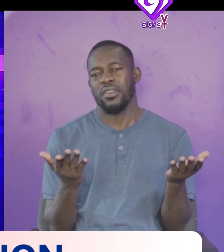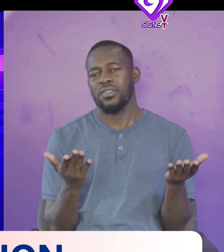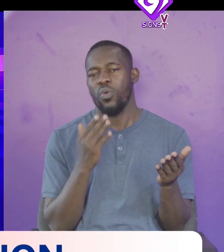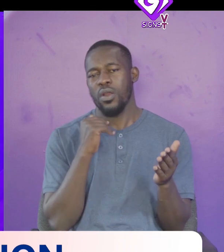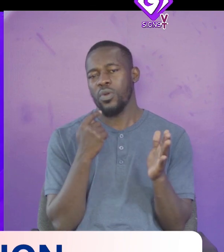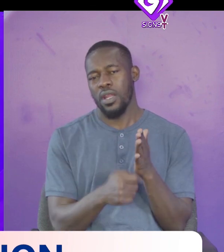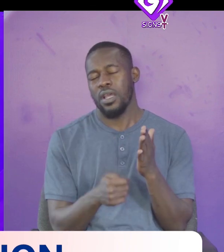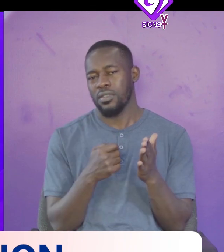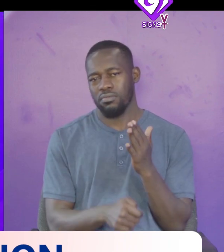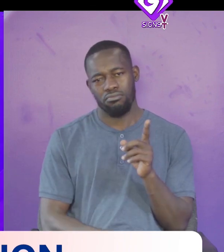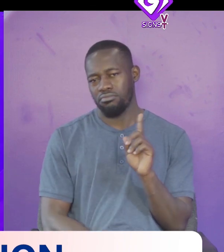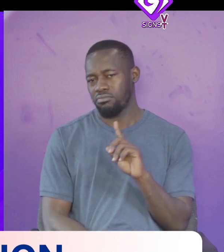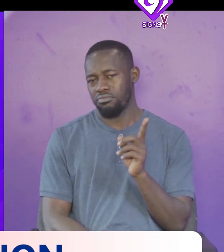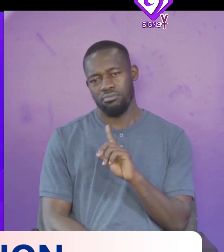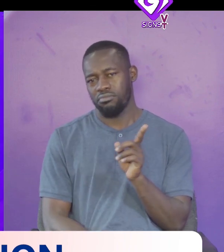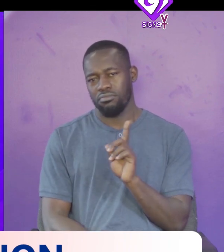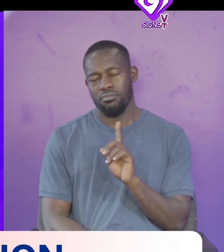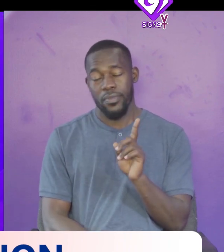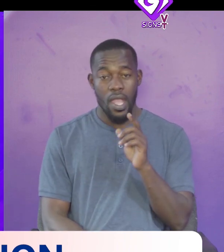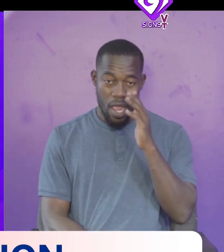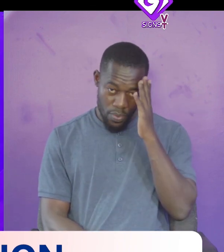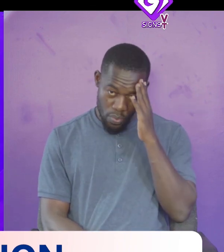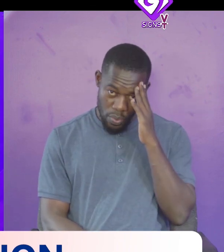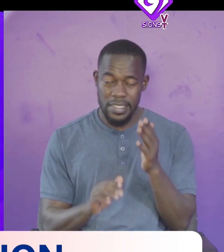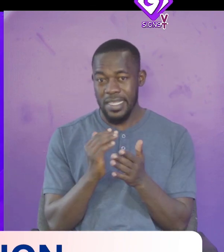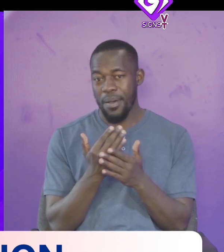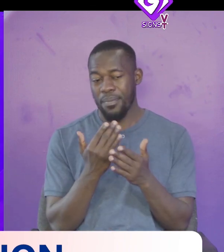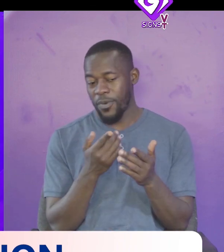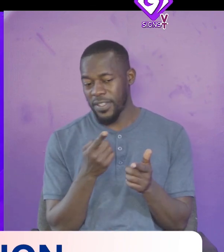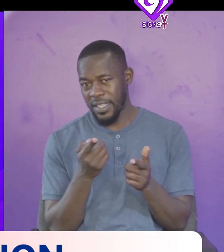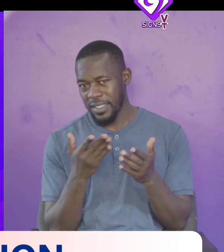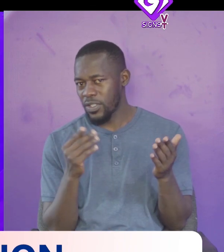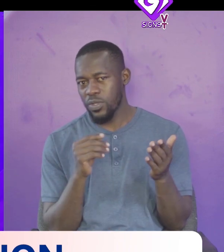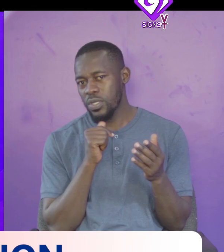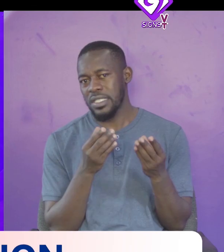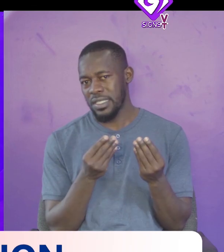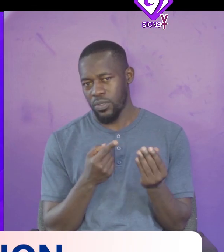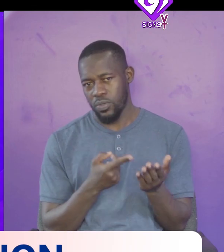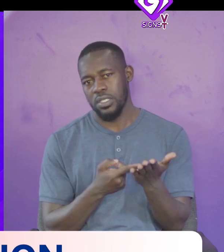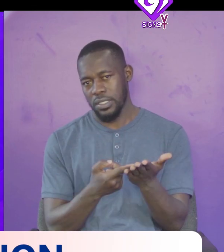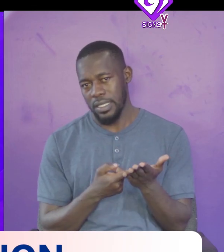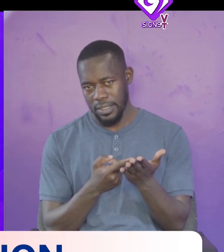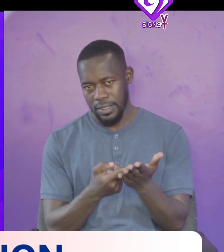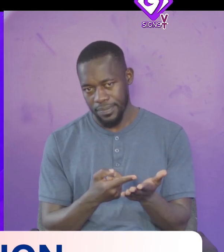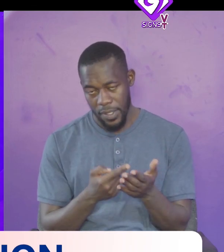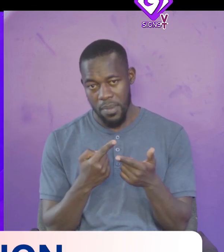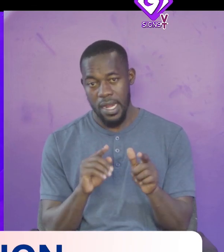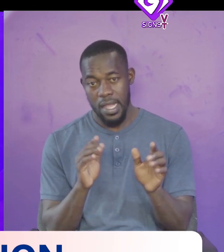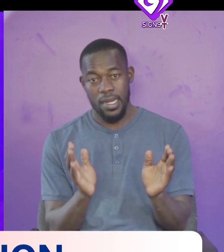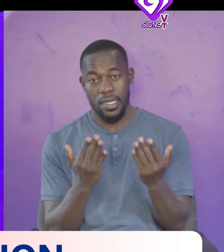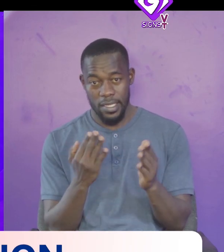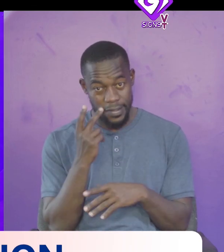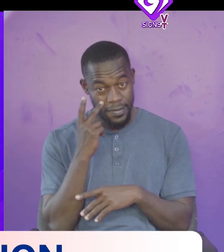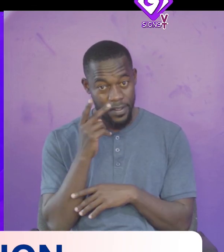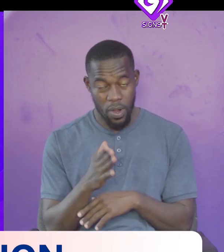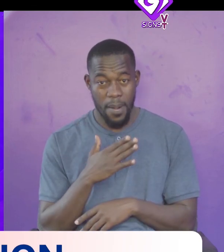explaining that, I know some of these things are a bit technical, not very technical. So I encourage the viewer to